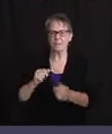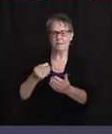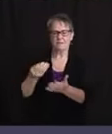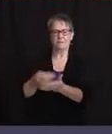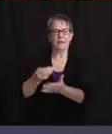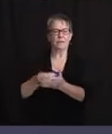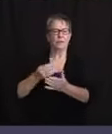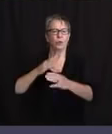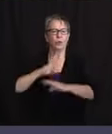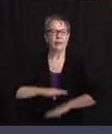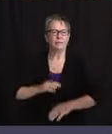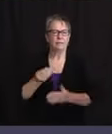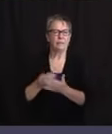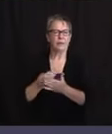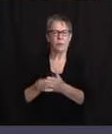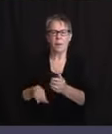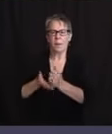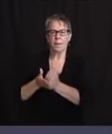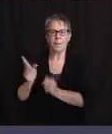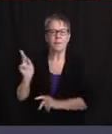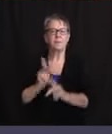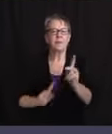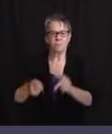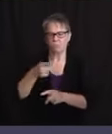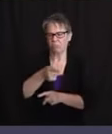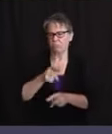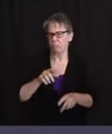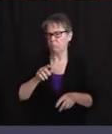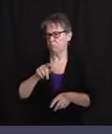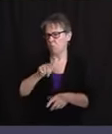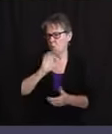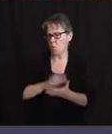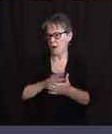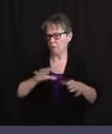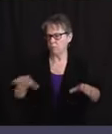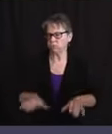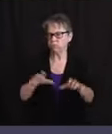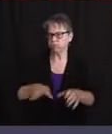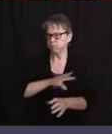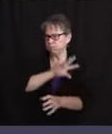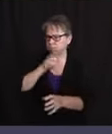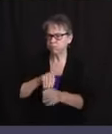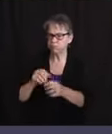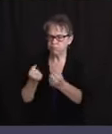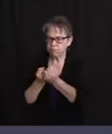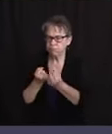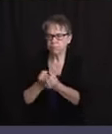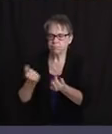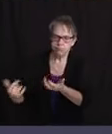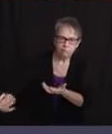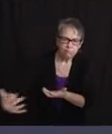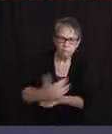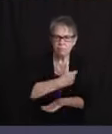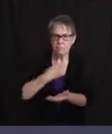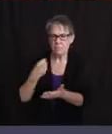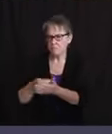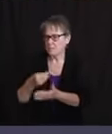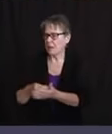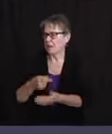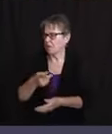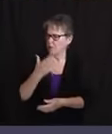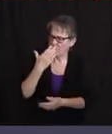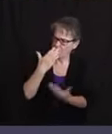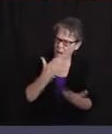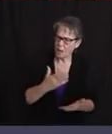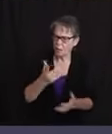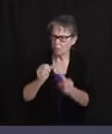you can send their way. So a shout out to keep supporting the extraordinary efforts of that organization,